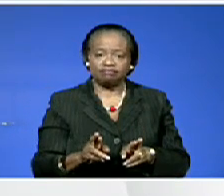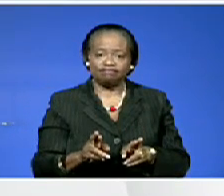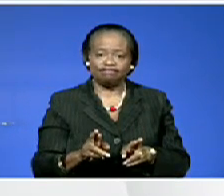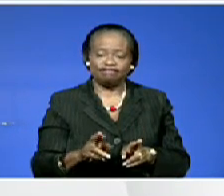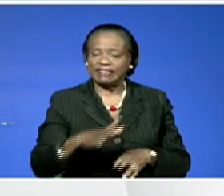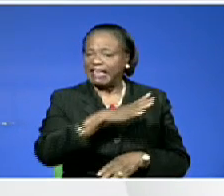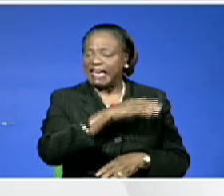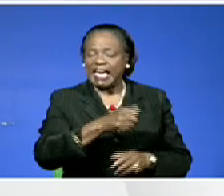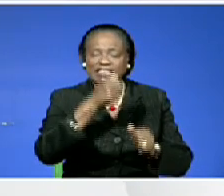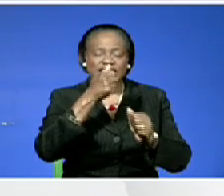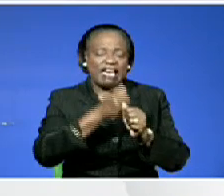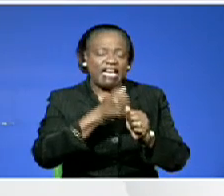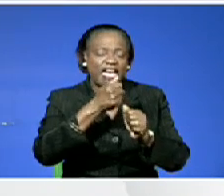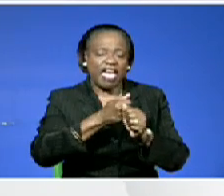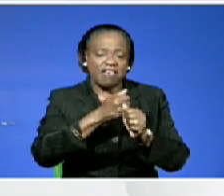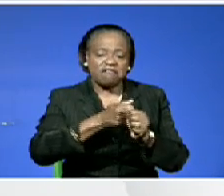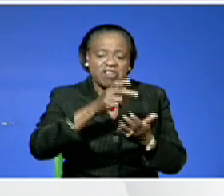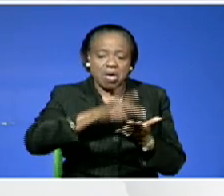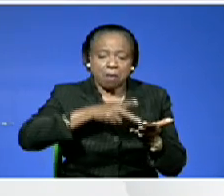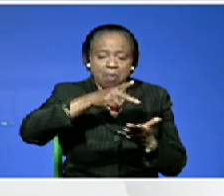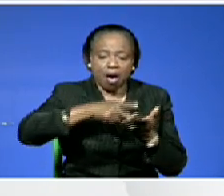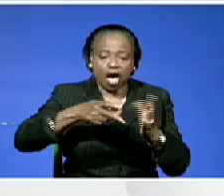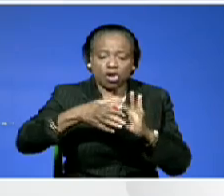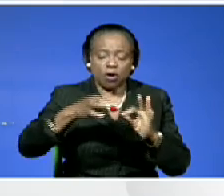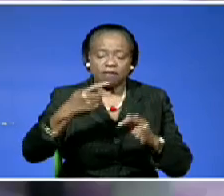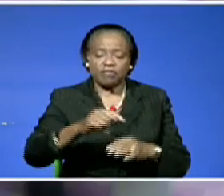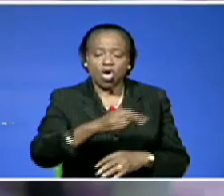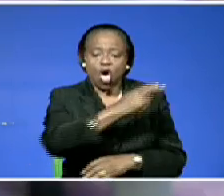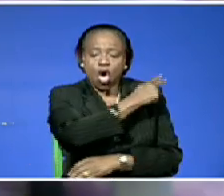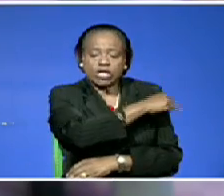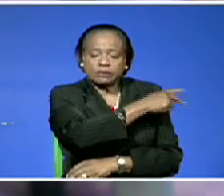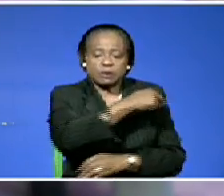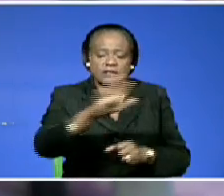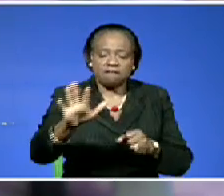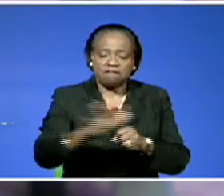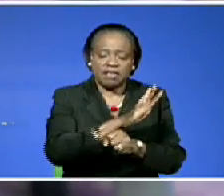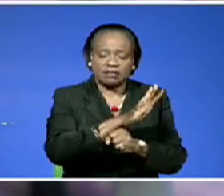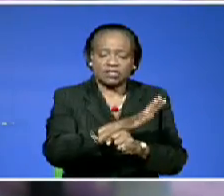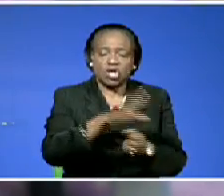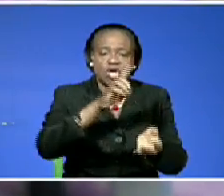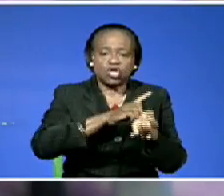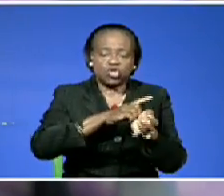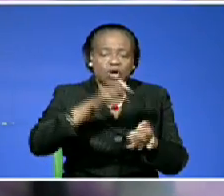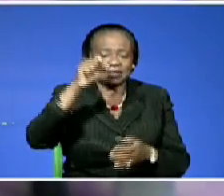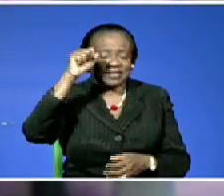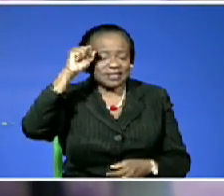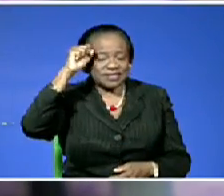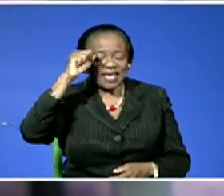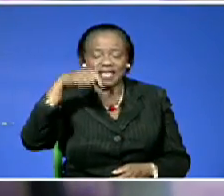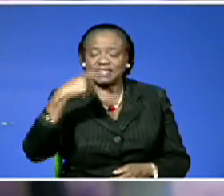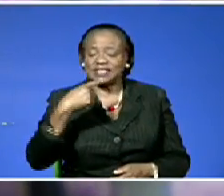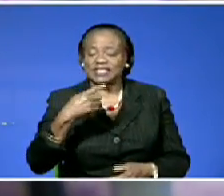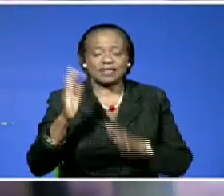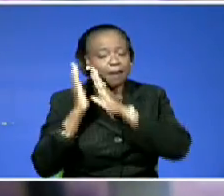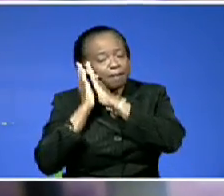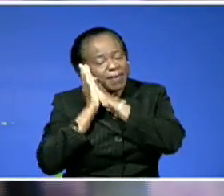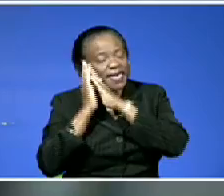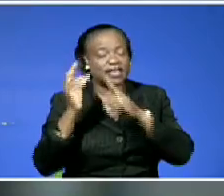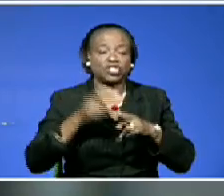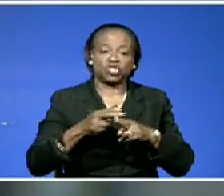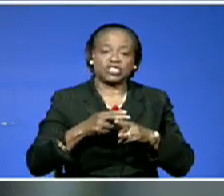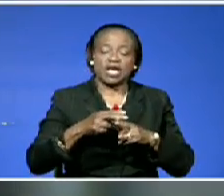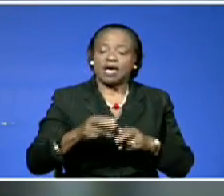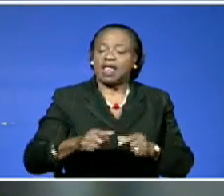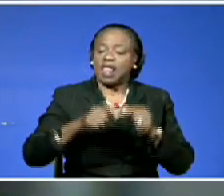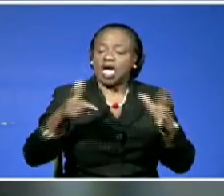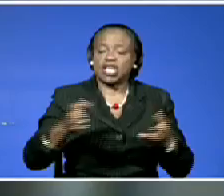had every nook and cranny in the hospital filled. Dr. Sands attributed the bed shortage to a large number of boarders